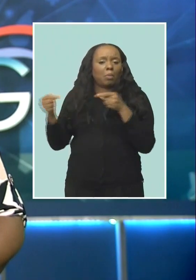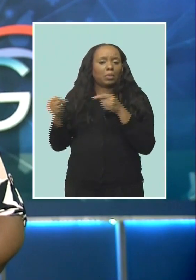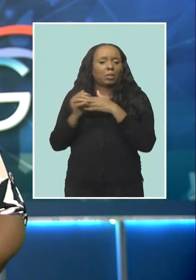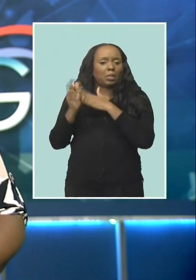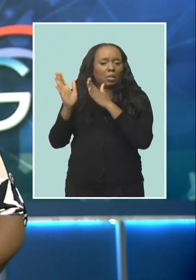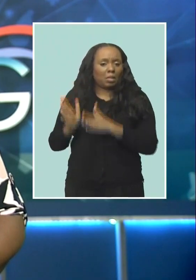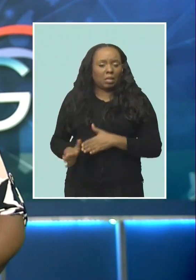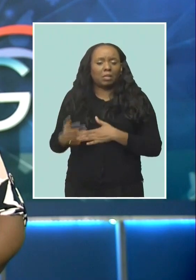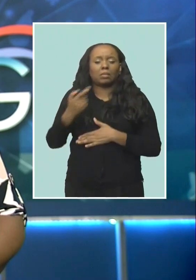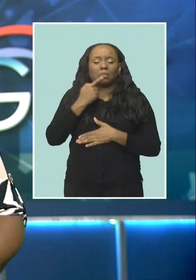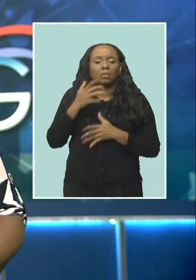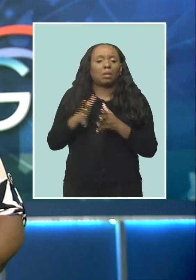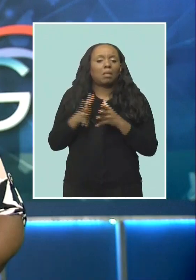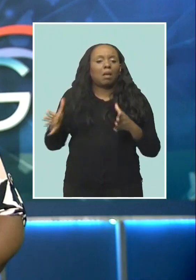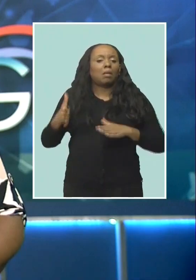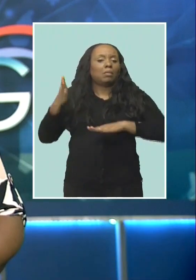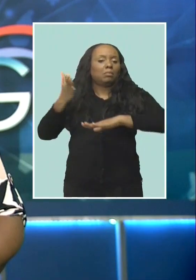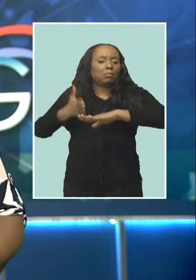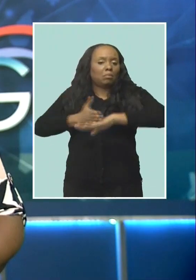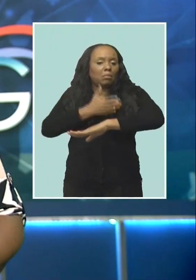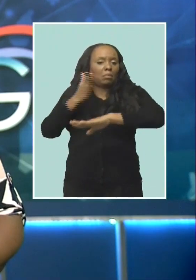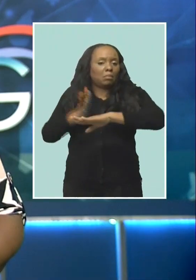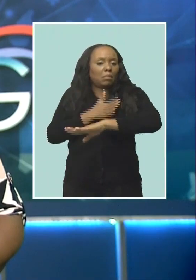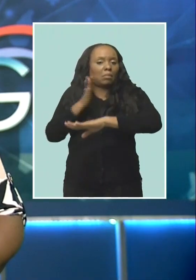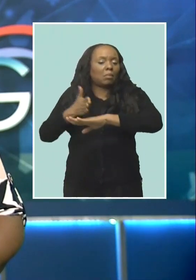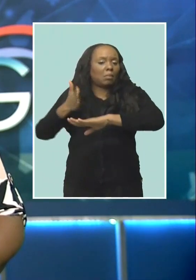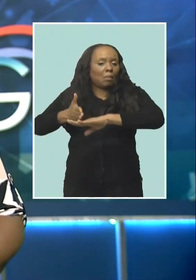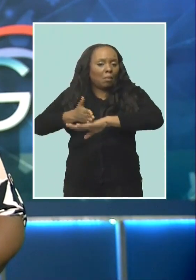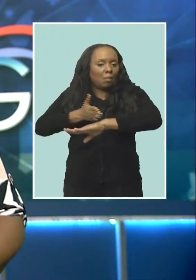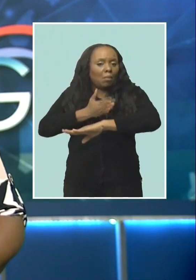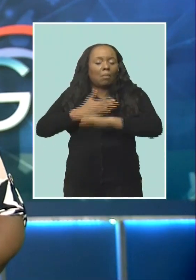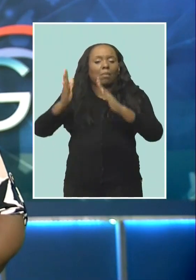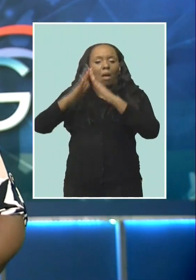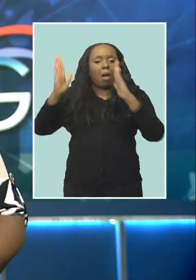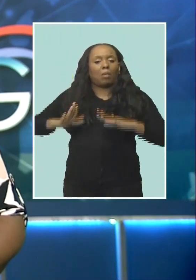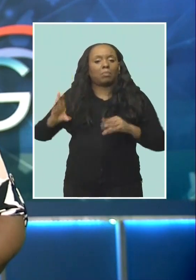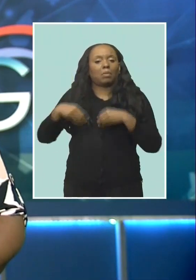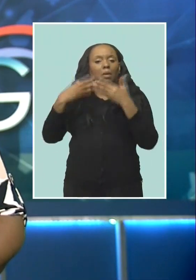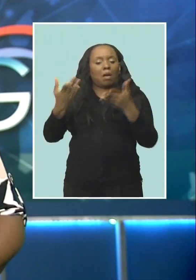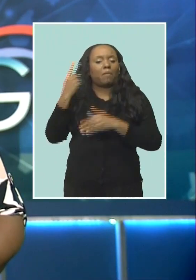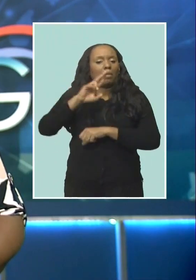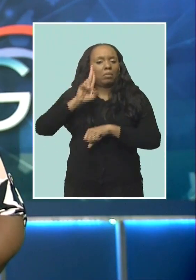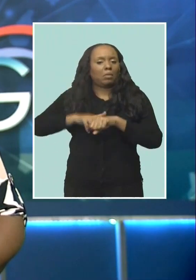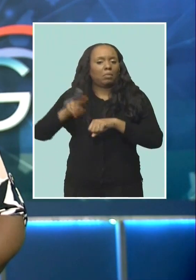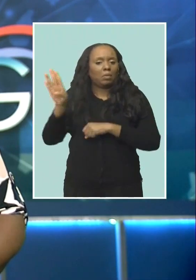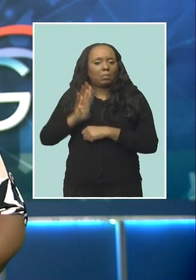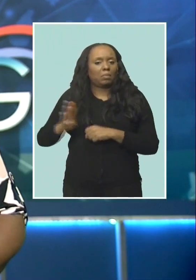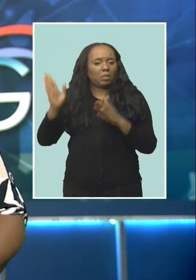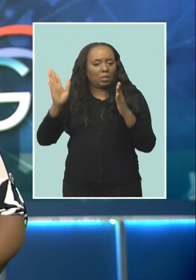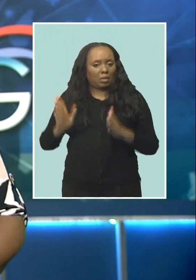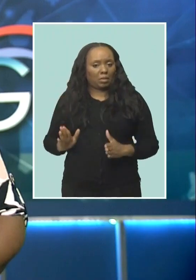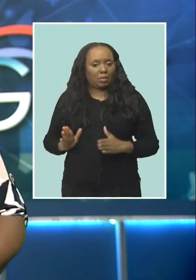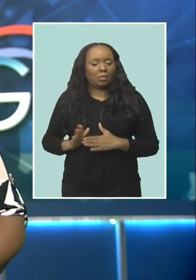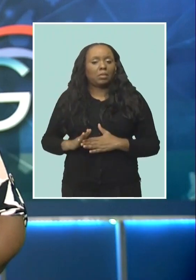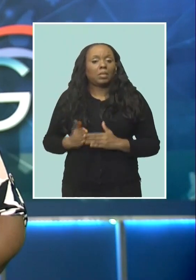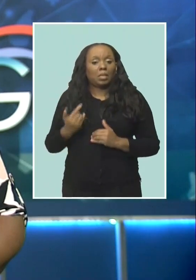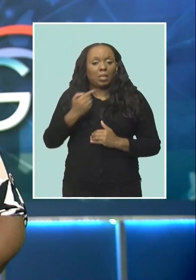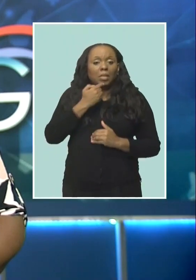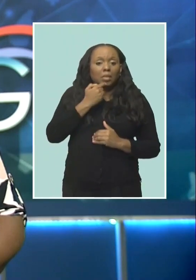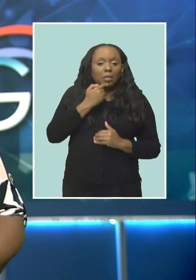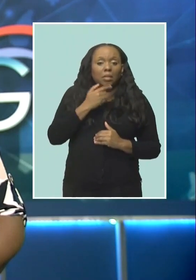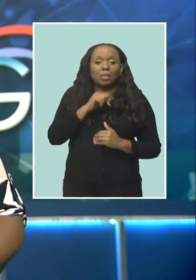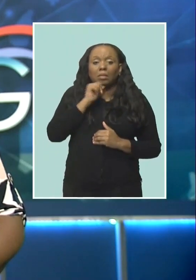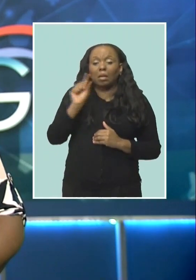leader. He says Hope has significantly enhanced the housing offering to ordinary Barbadians. Minister Sutherland